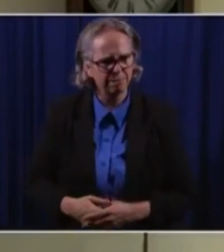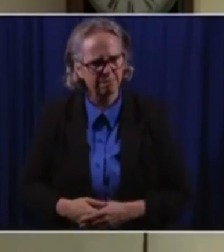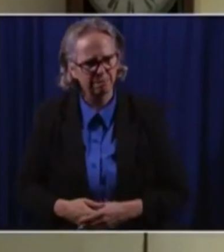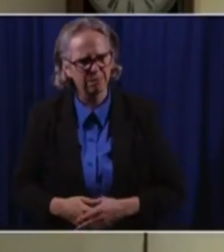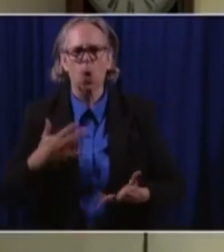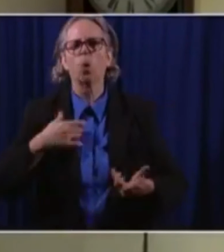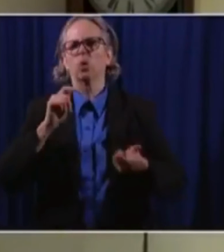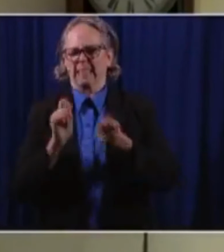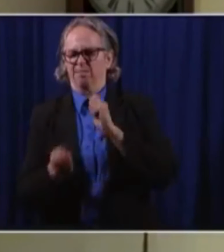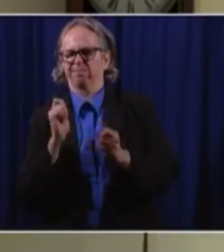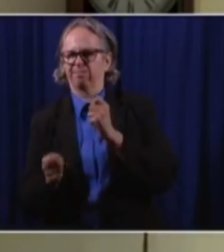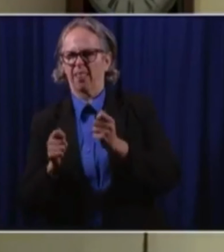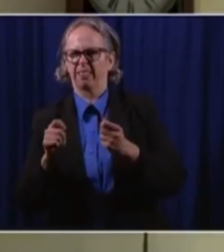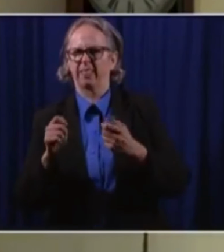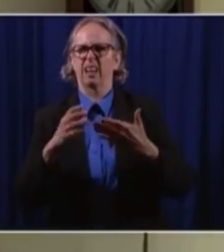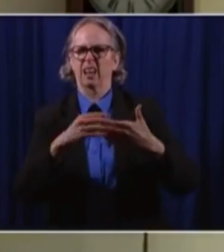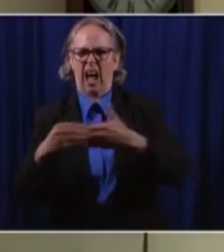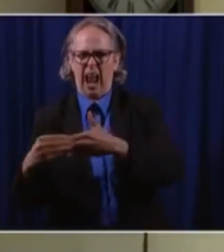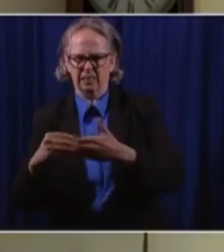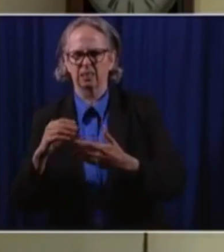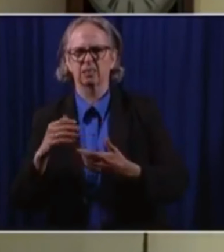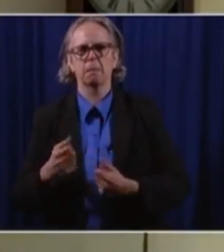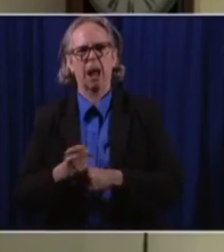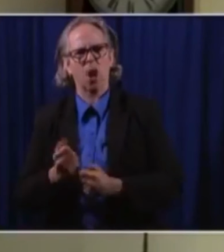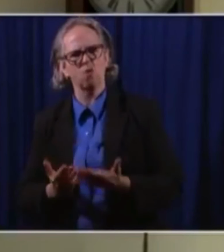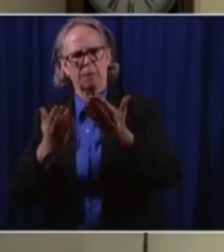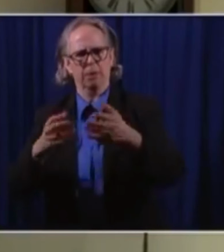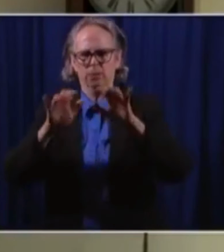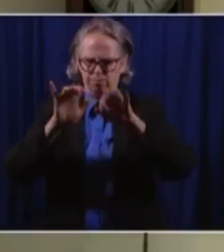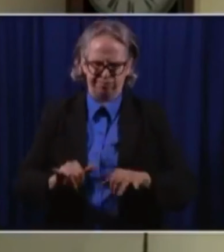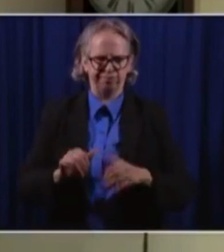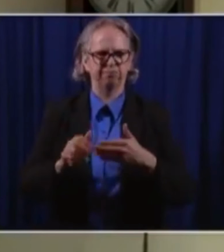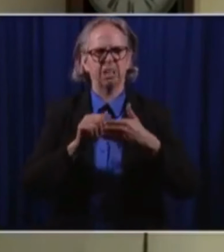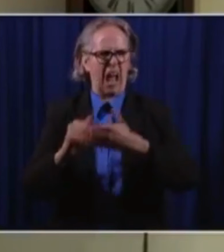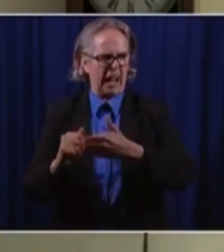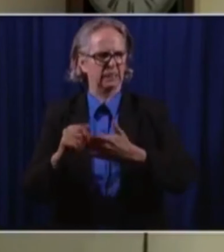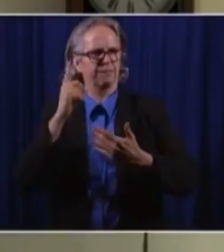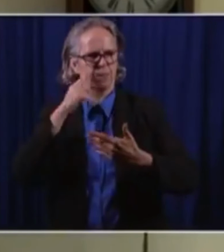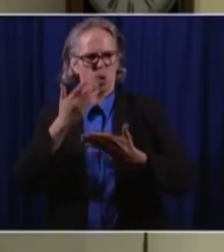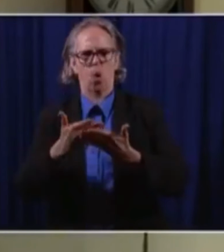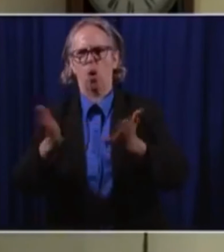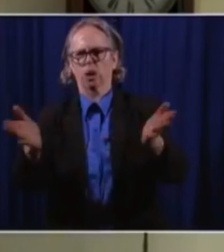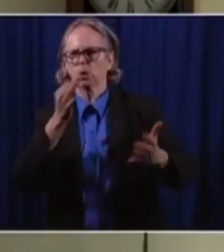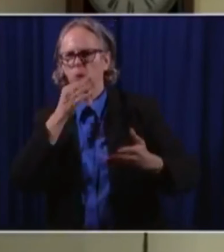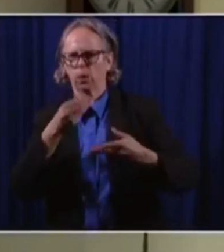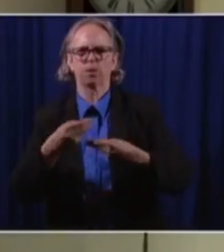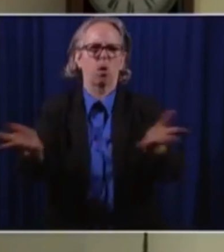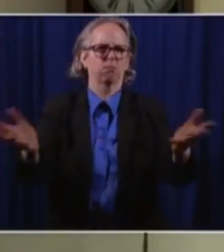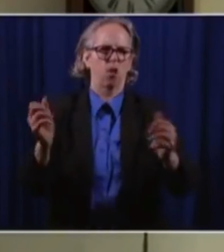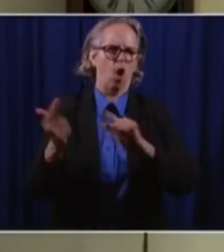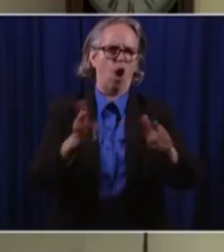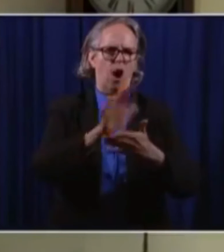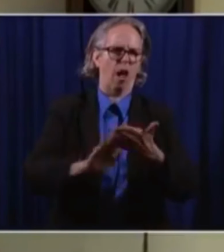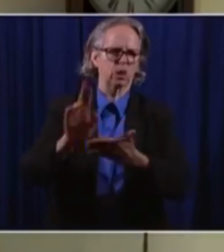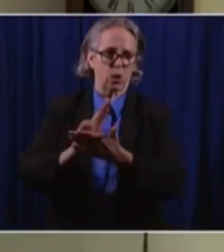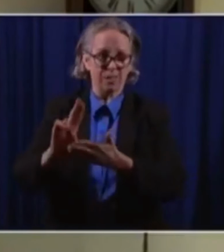put a more formal guidance out in the next several days. So again, our expectation is each